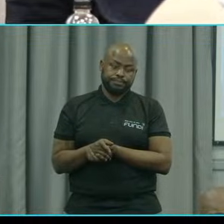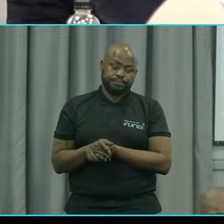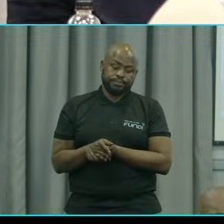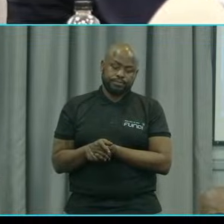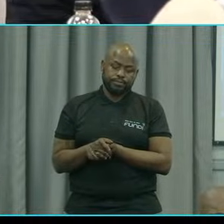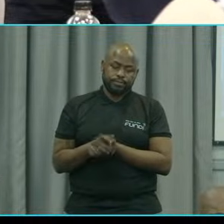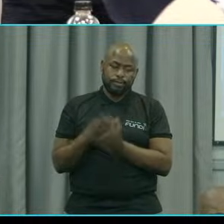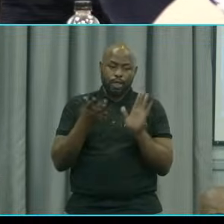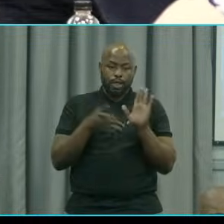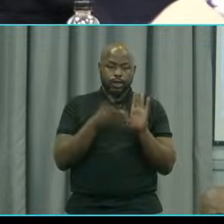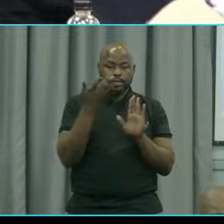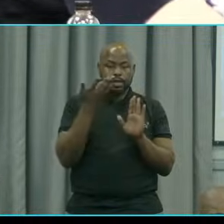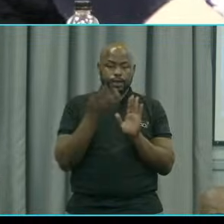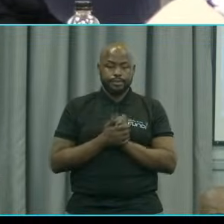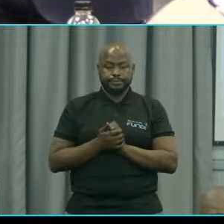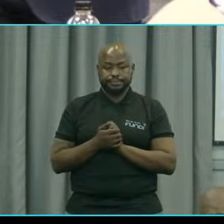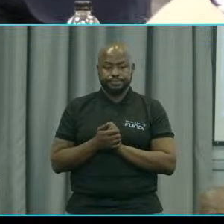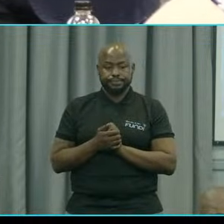Next slide.